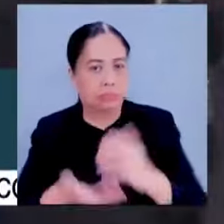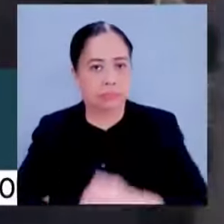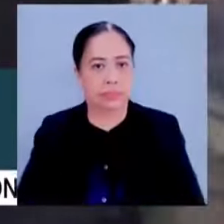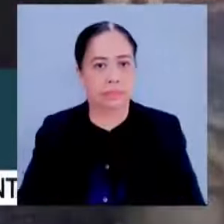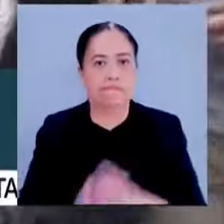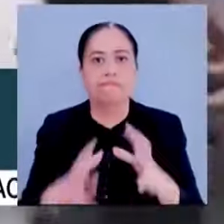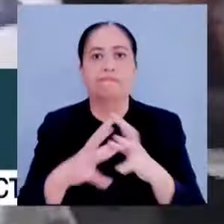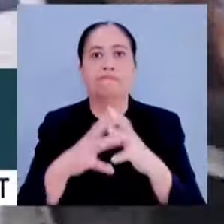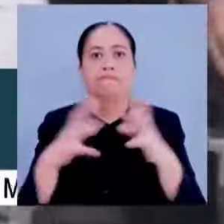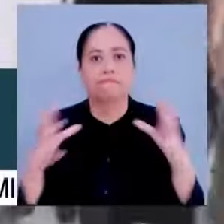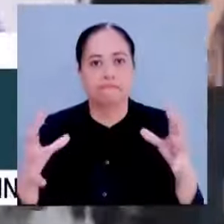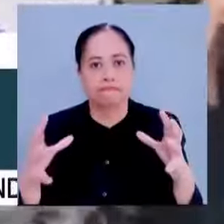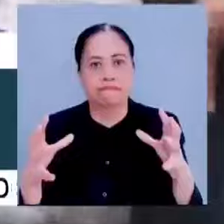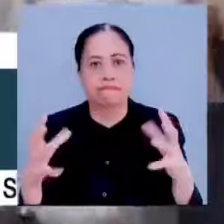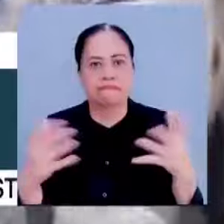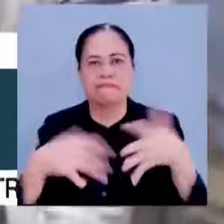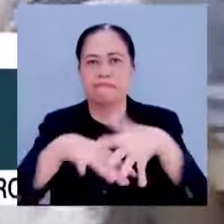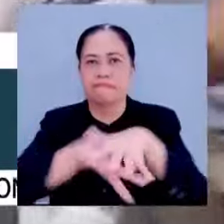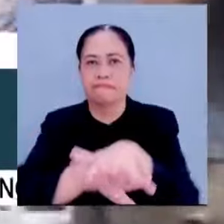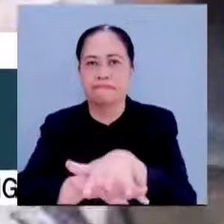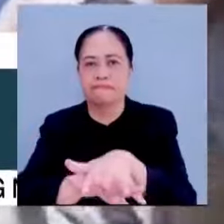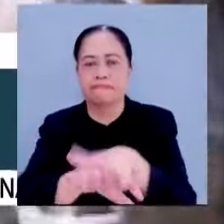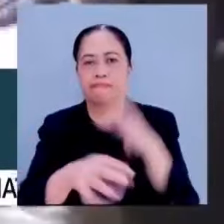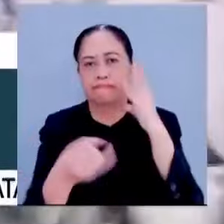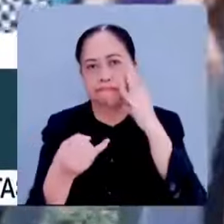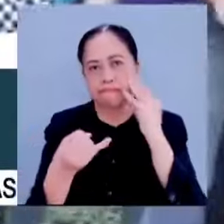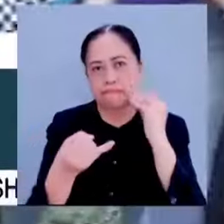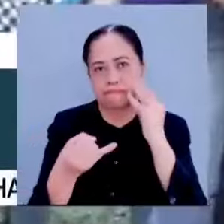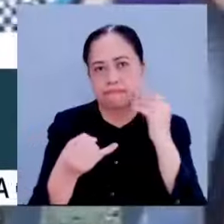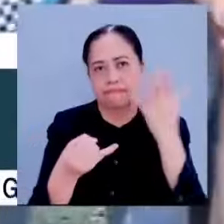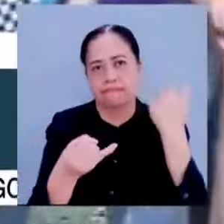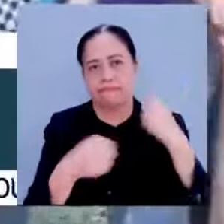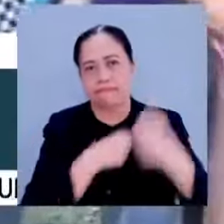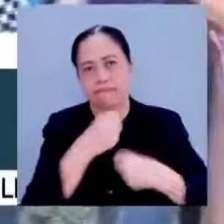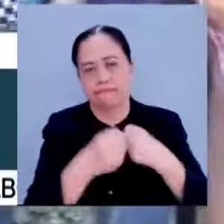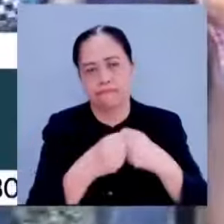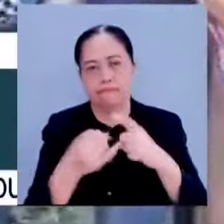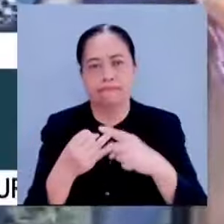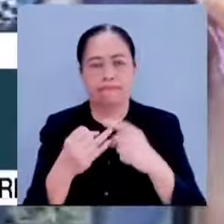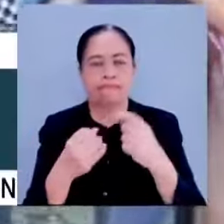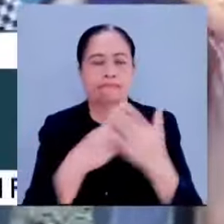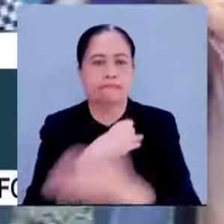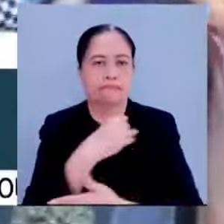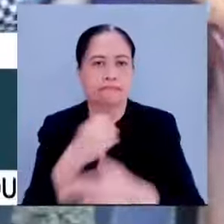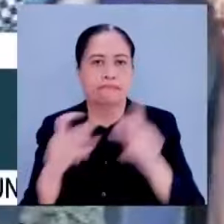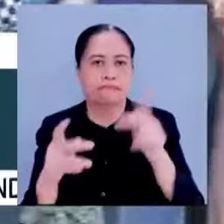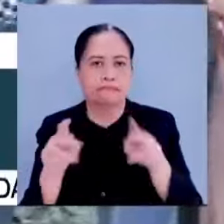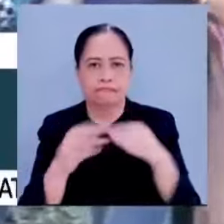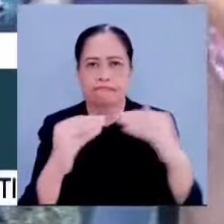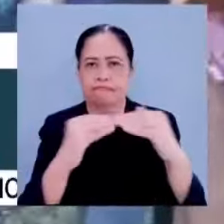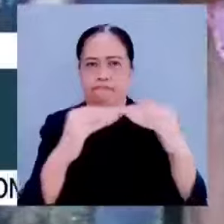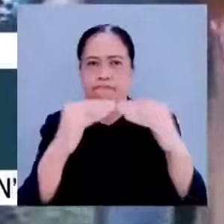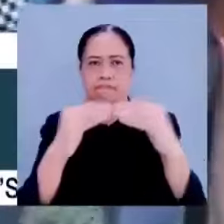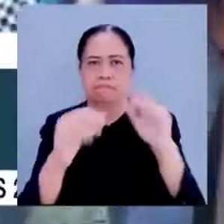Much of a combination of what I went through and also for country and for people. I never backed